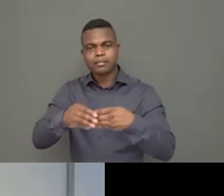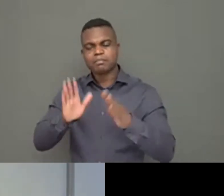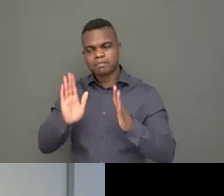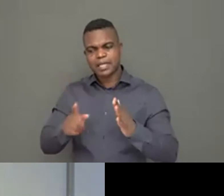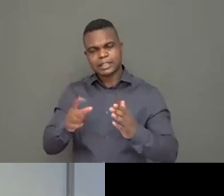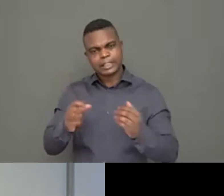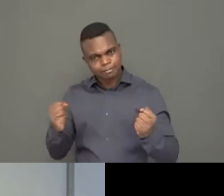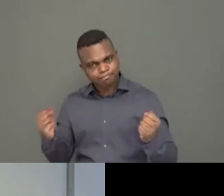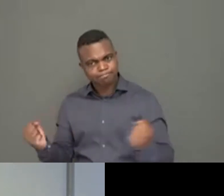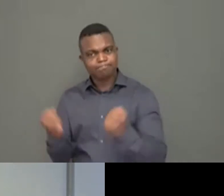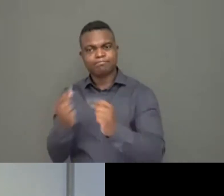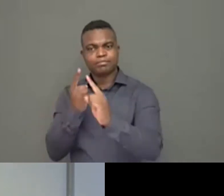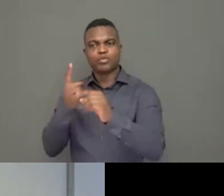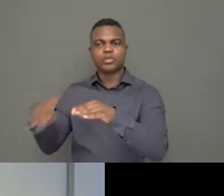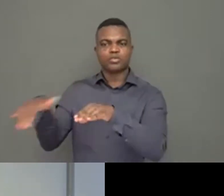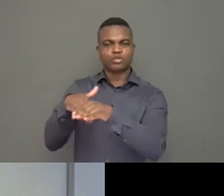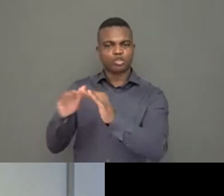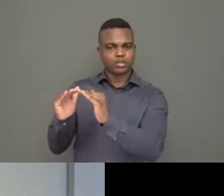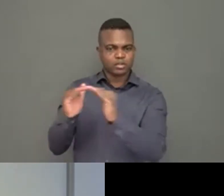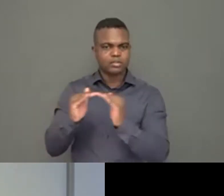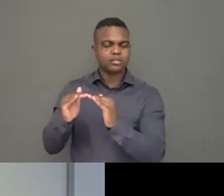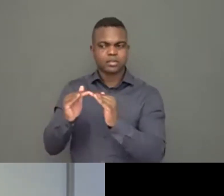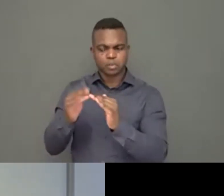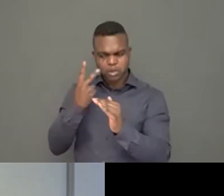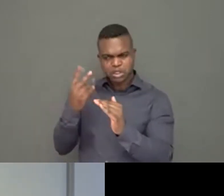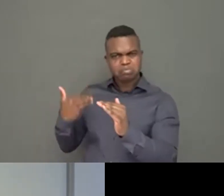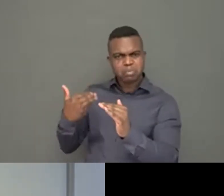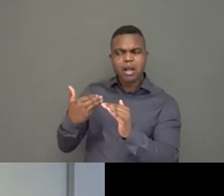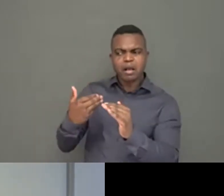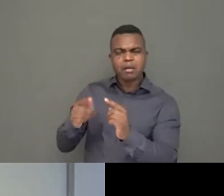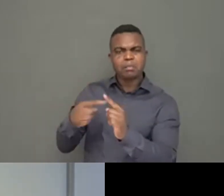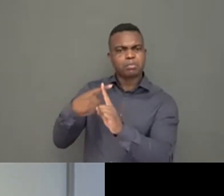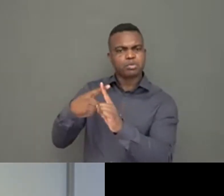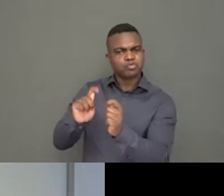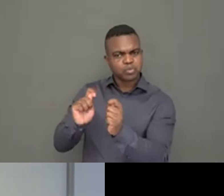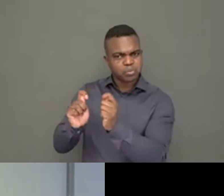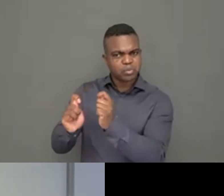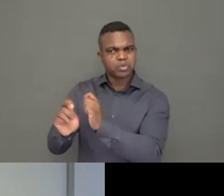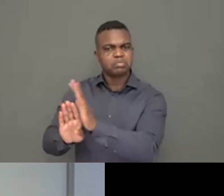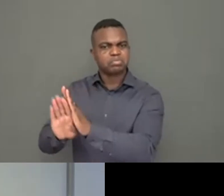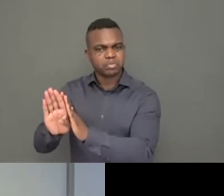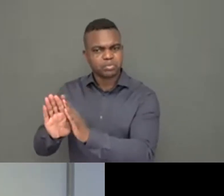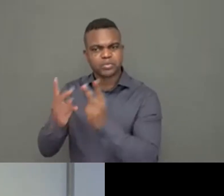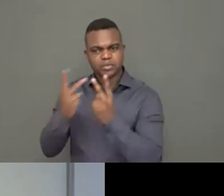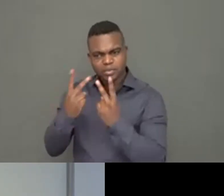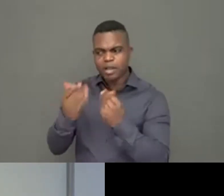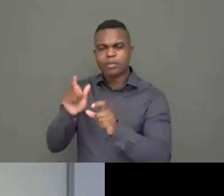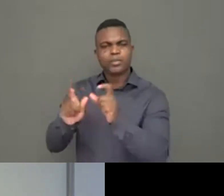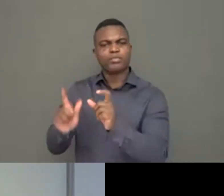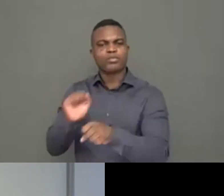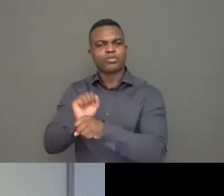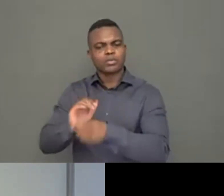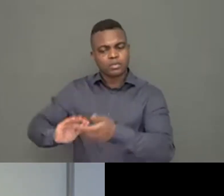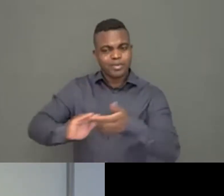Also, what's really valuable is speaking frankly about our own experiences. Cbn Ireland, we are a disability organisation focused